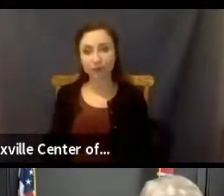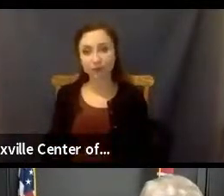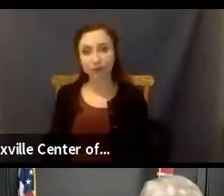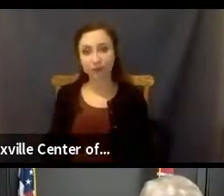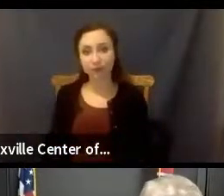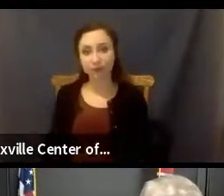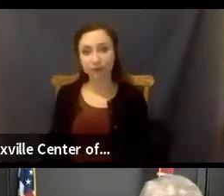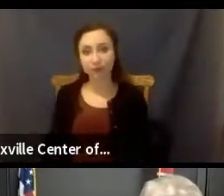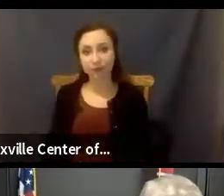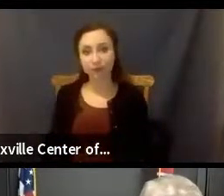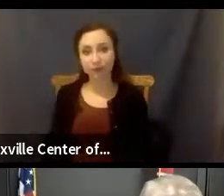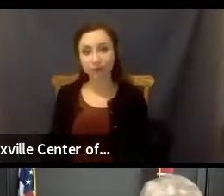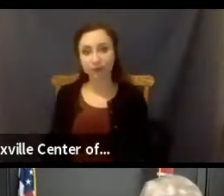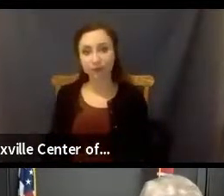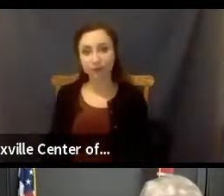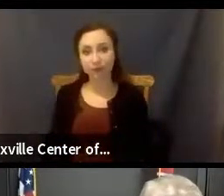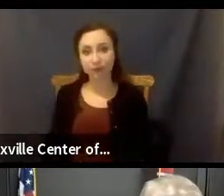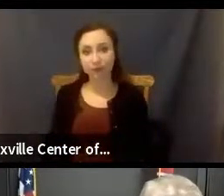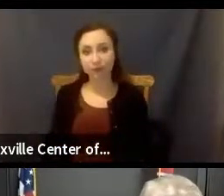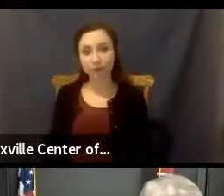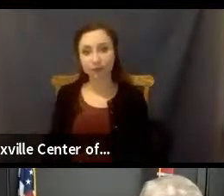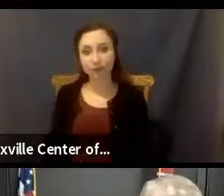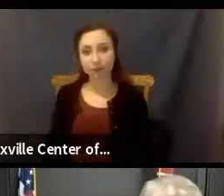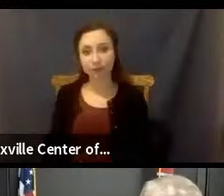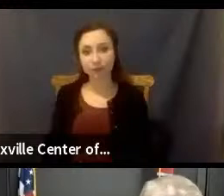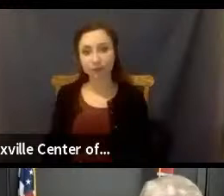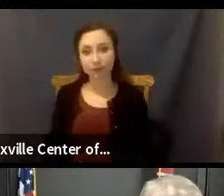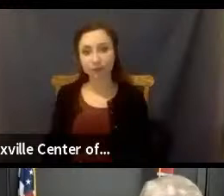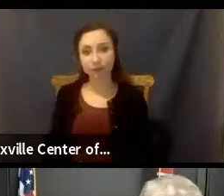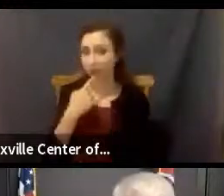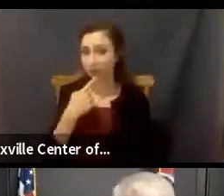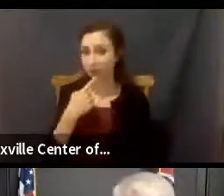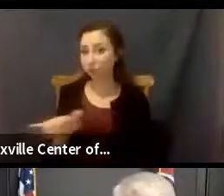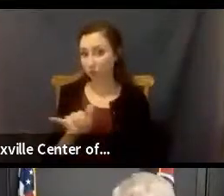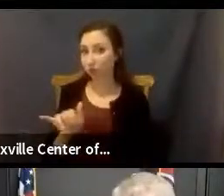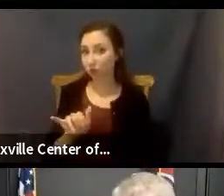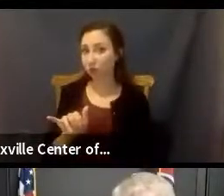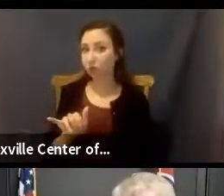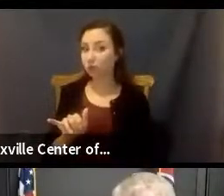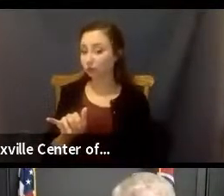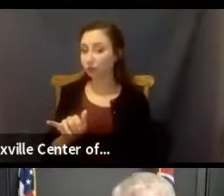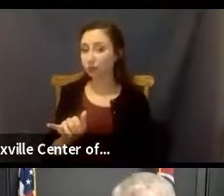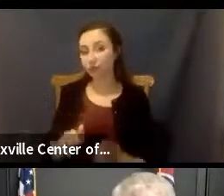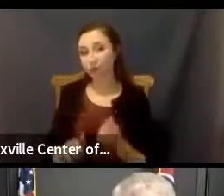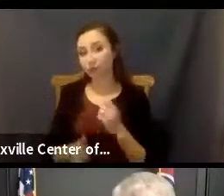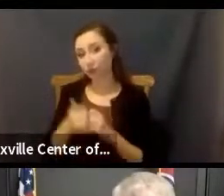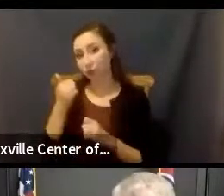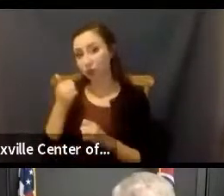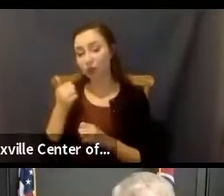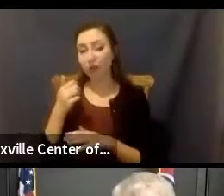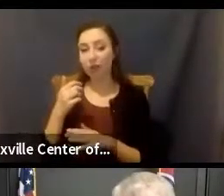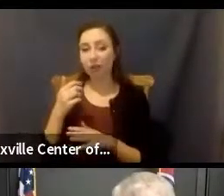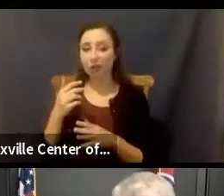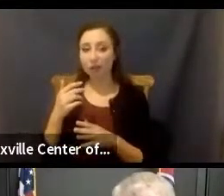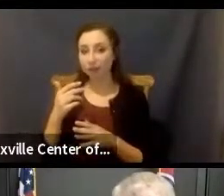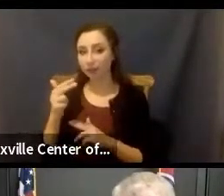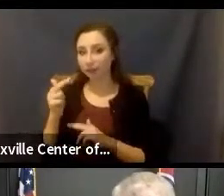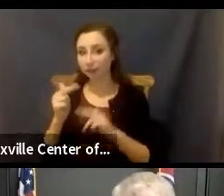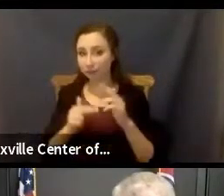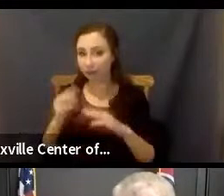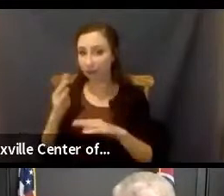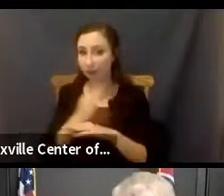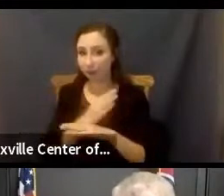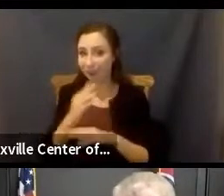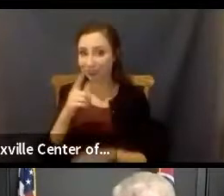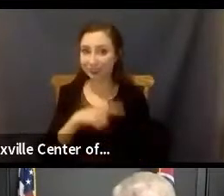And what I'll say too is that for the court, the establishments in Knox